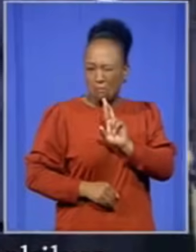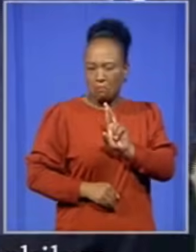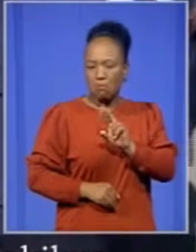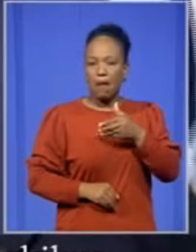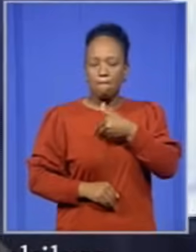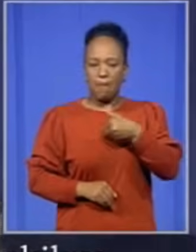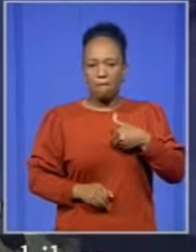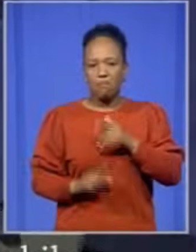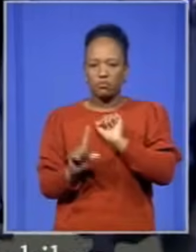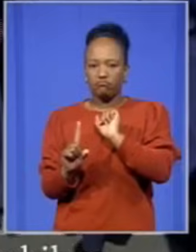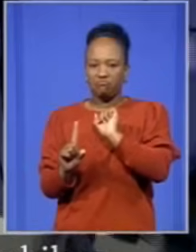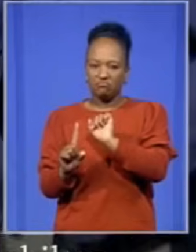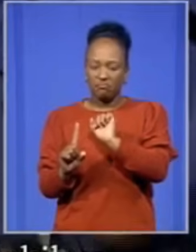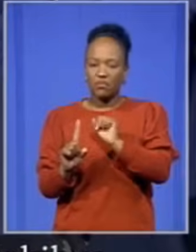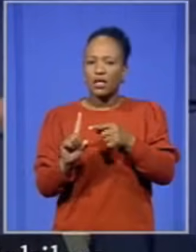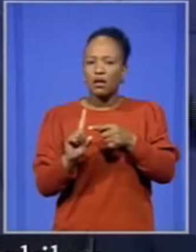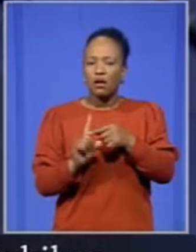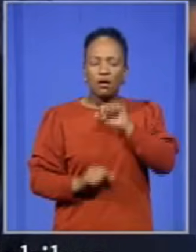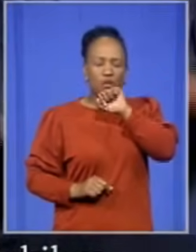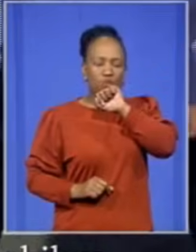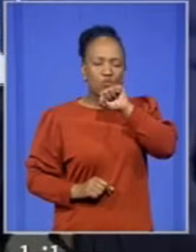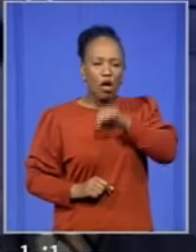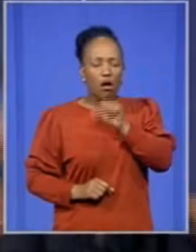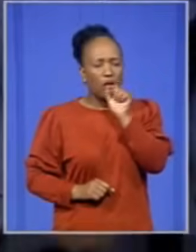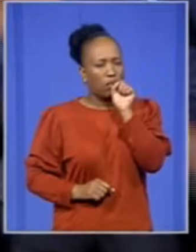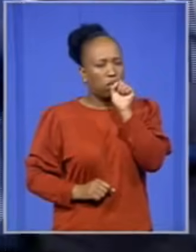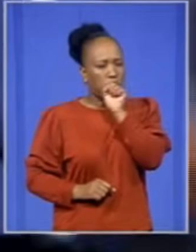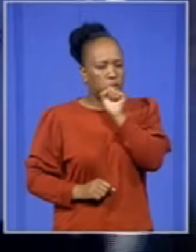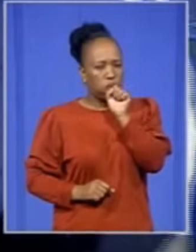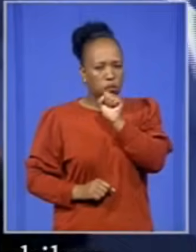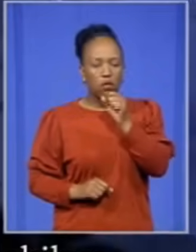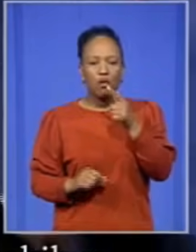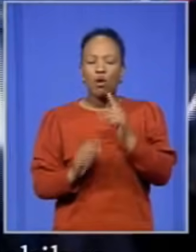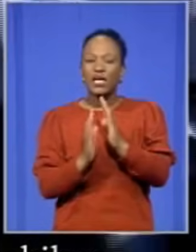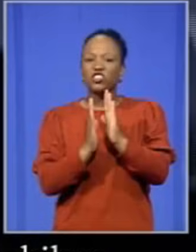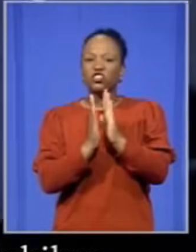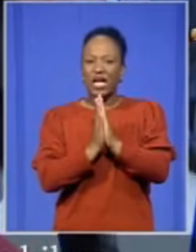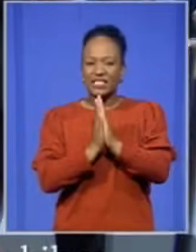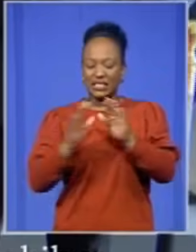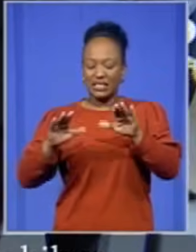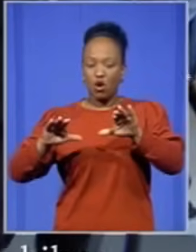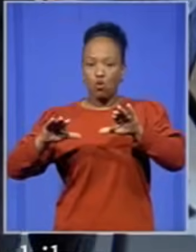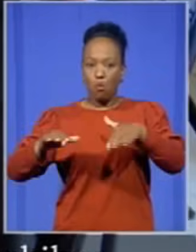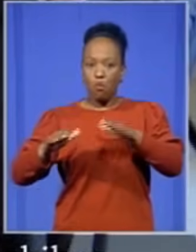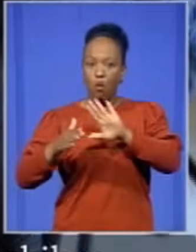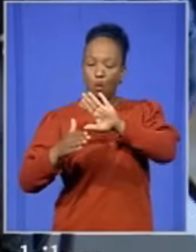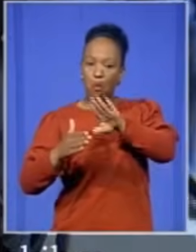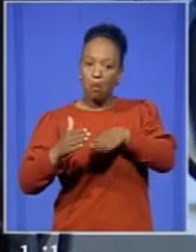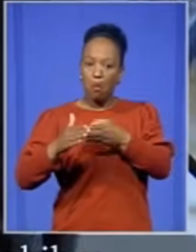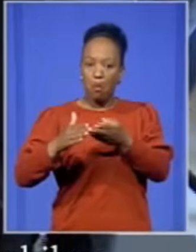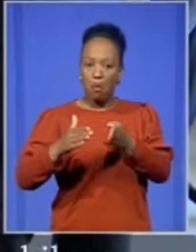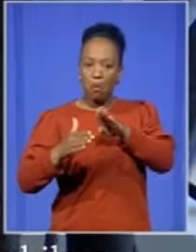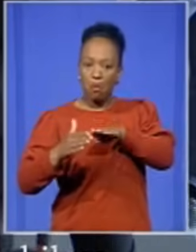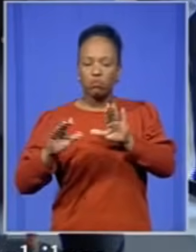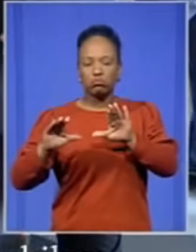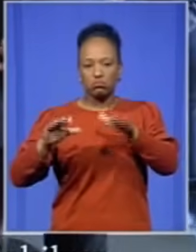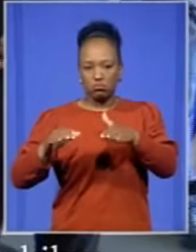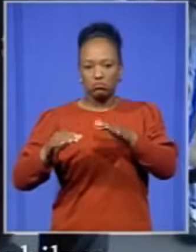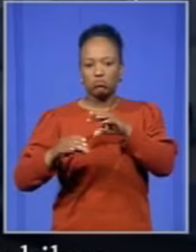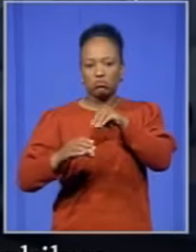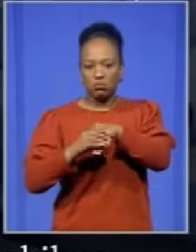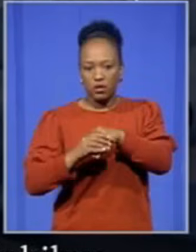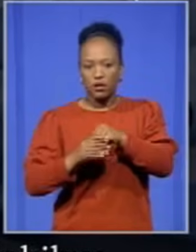ebile e le motho yo a neng a rata go opela e le tokololo ya khwaere ya kereke. Molekane wa gagwe mo itlhobogetse ka molaetsa o neng